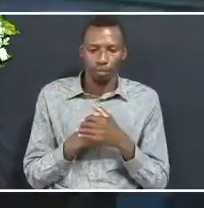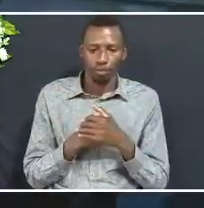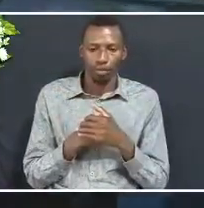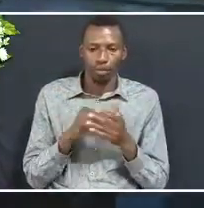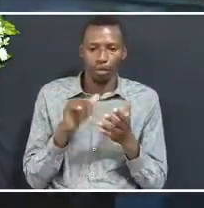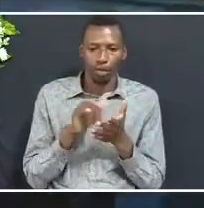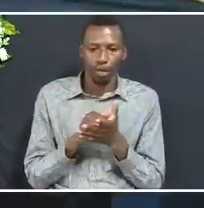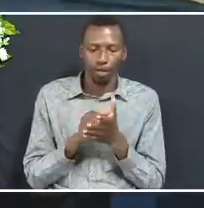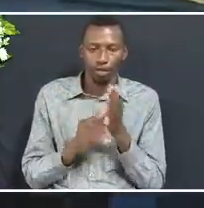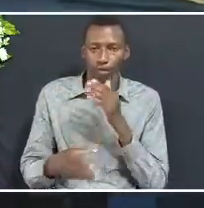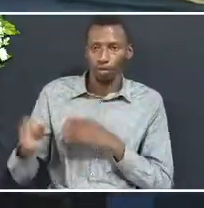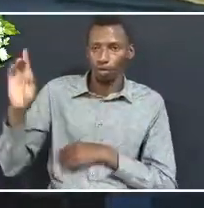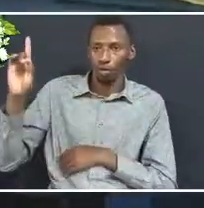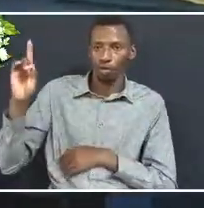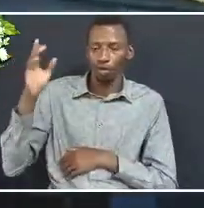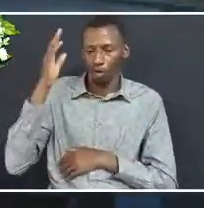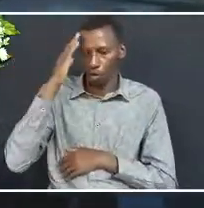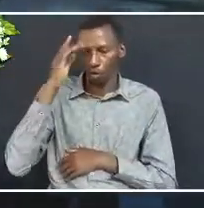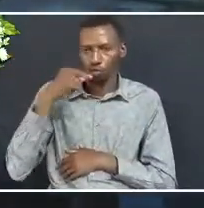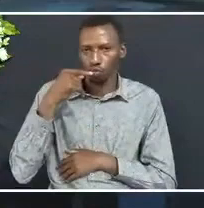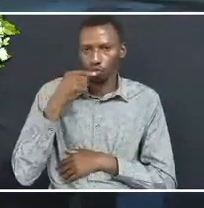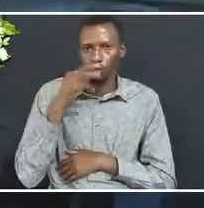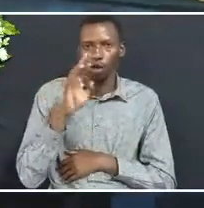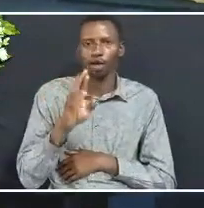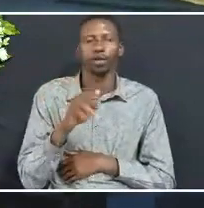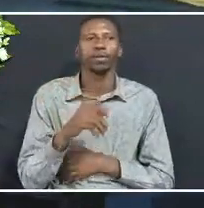that God knows who you are,